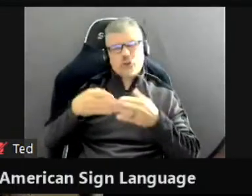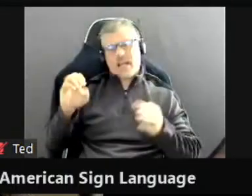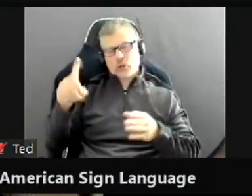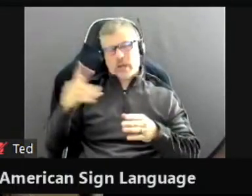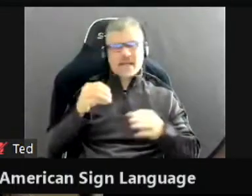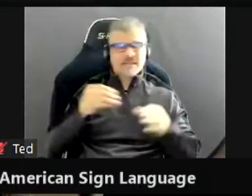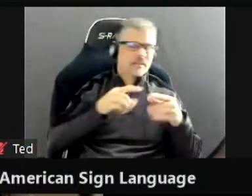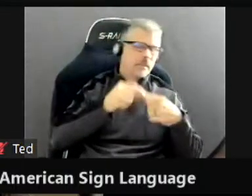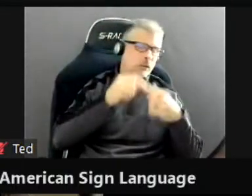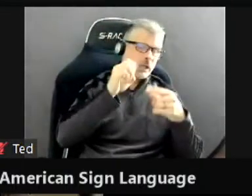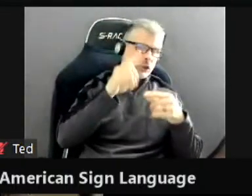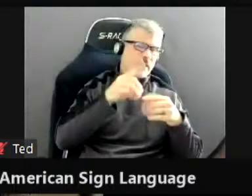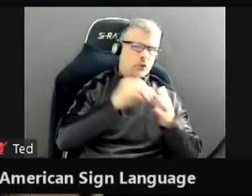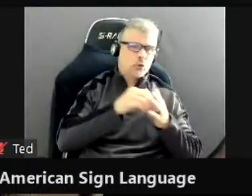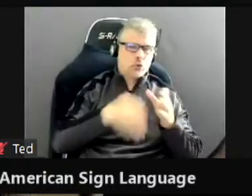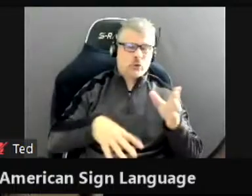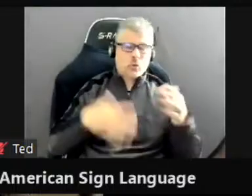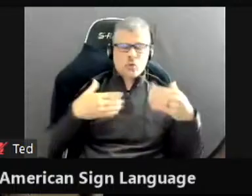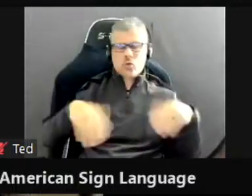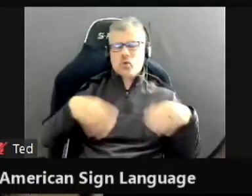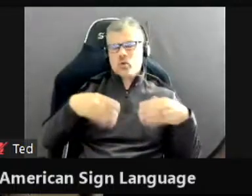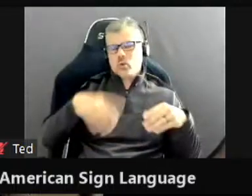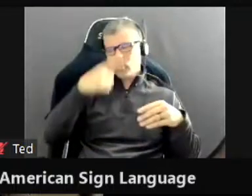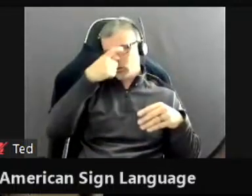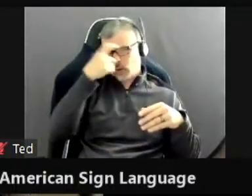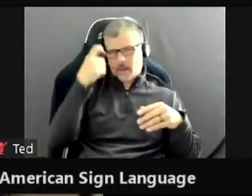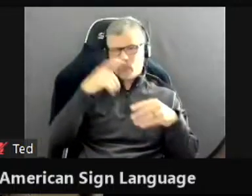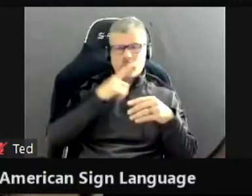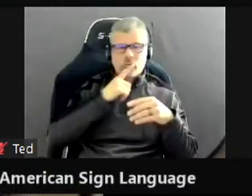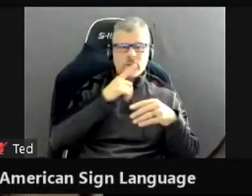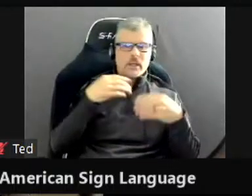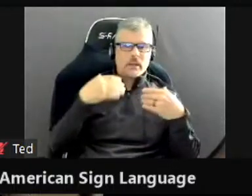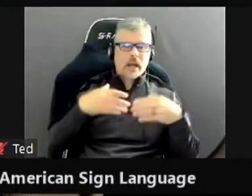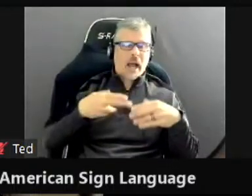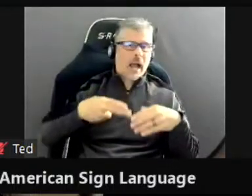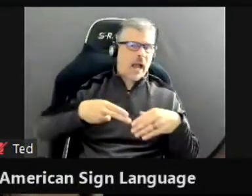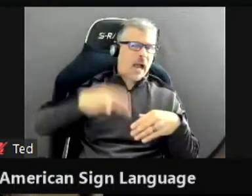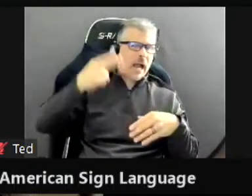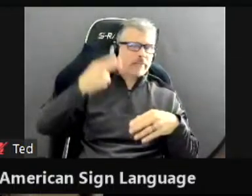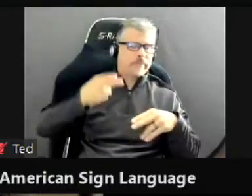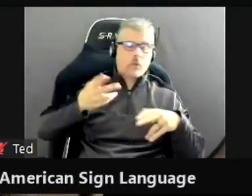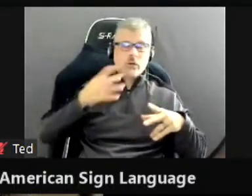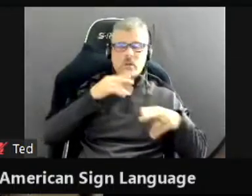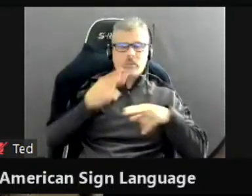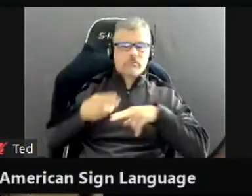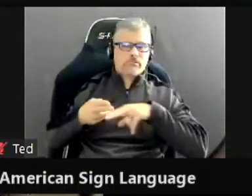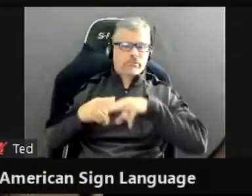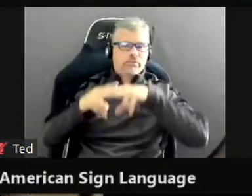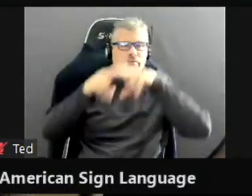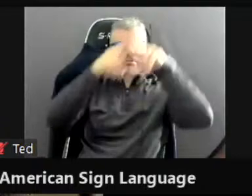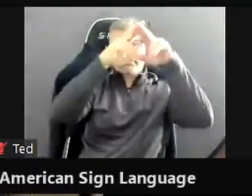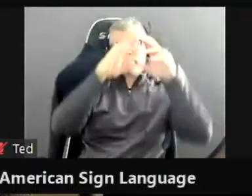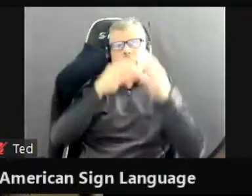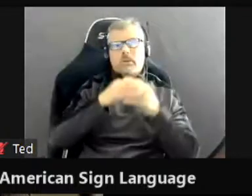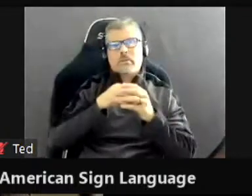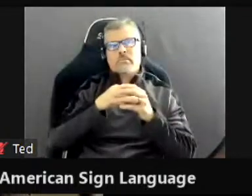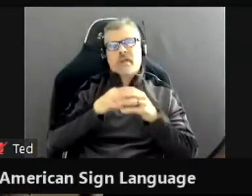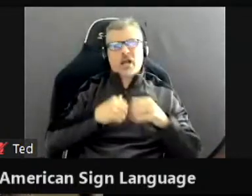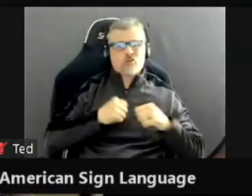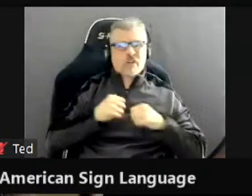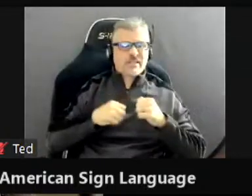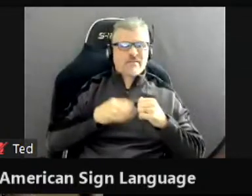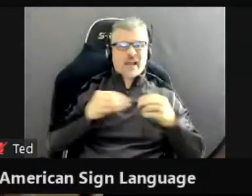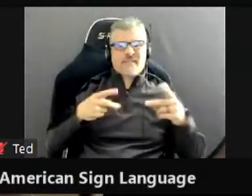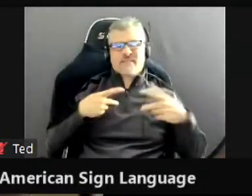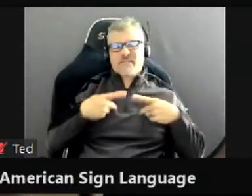special education students. There's a extremely high increase in aggressive and